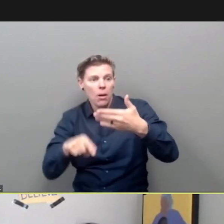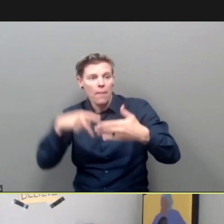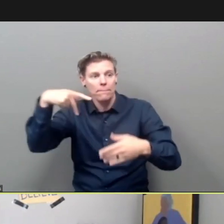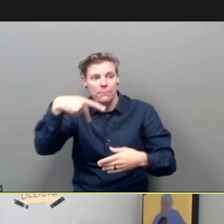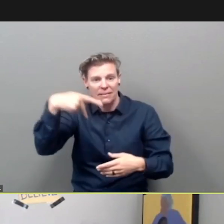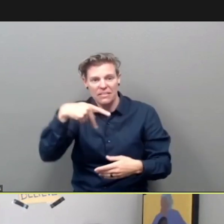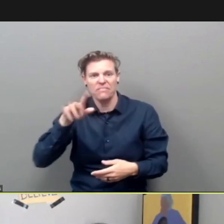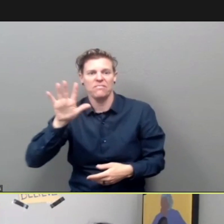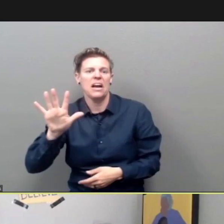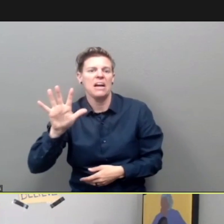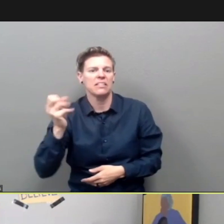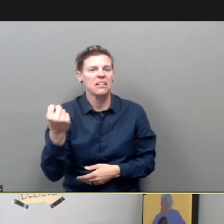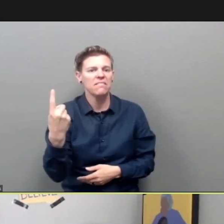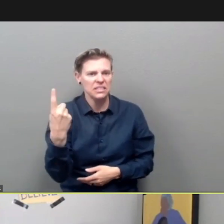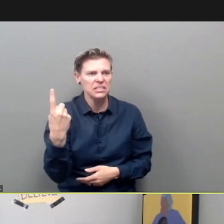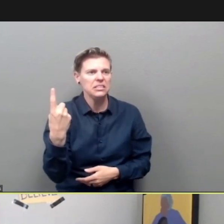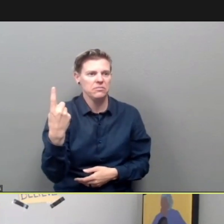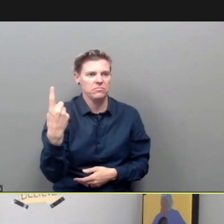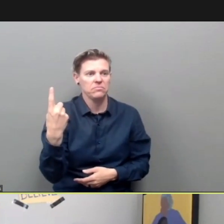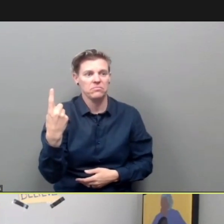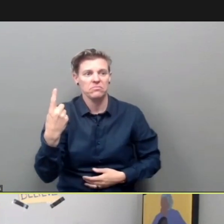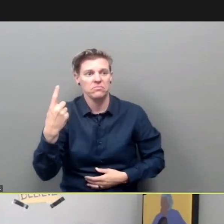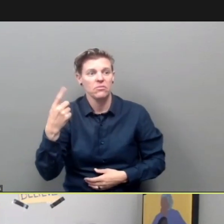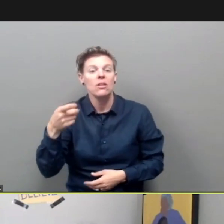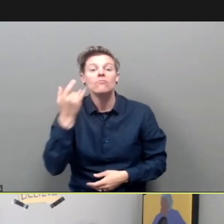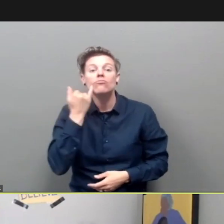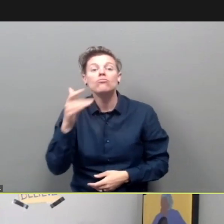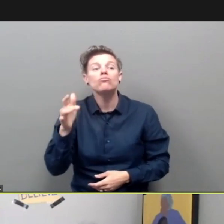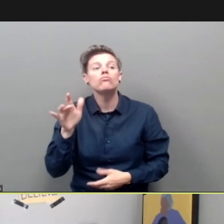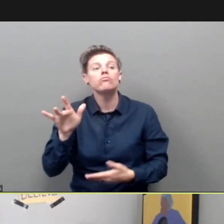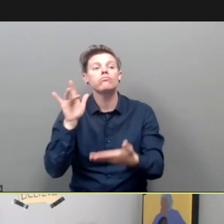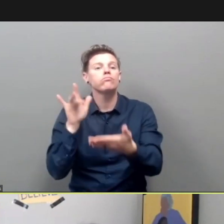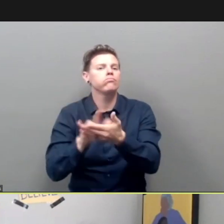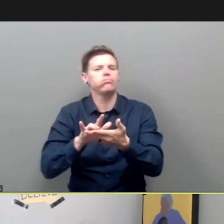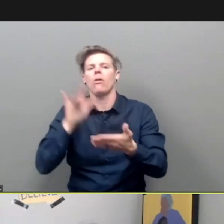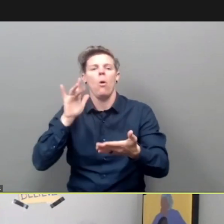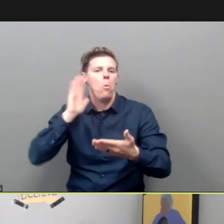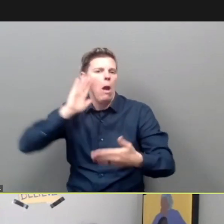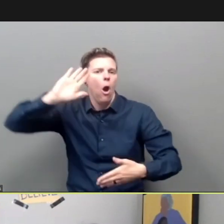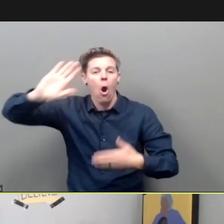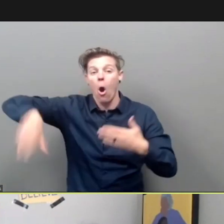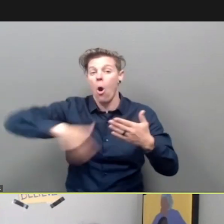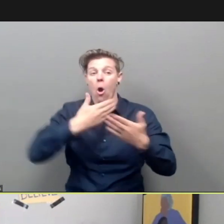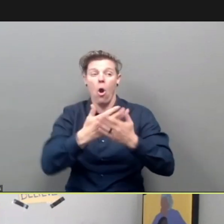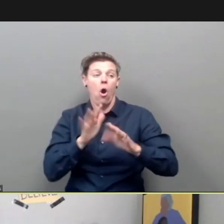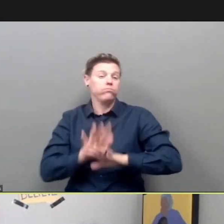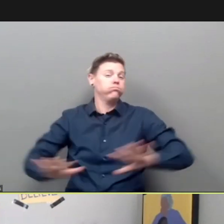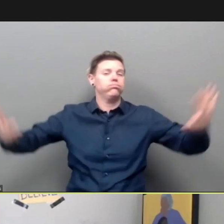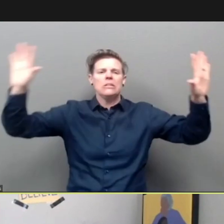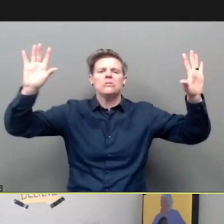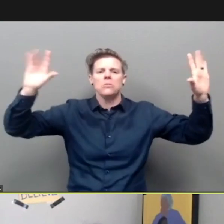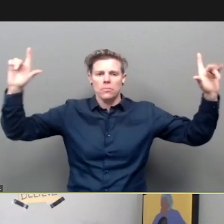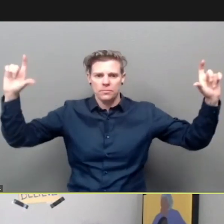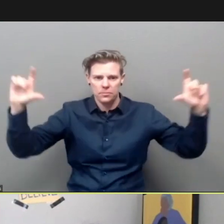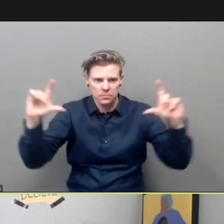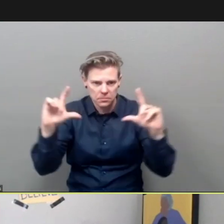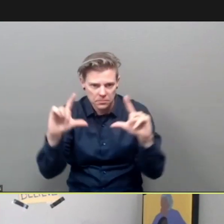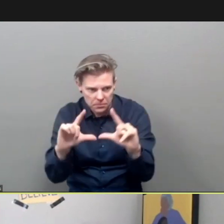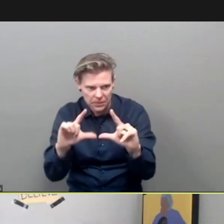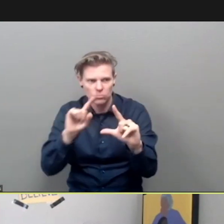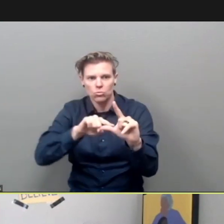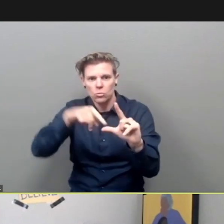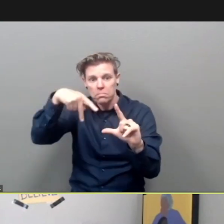of vaccine events that are available. But we are trying to do as much as we can to meet that